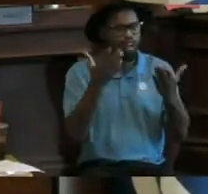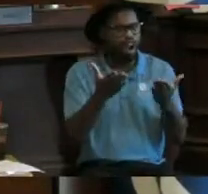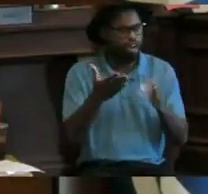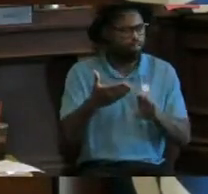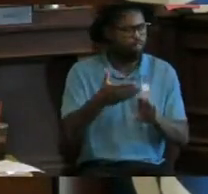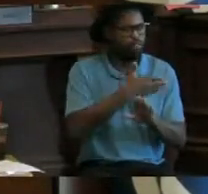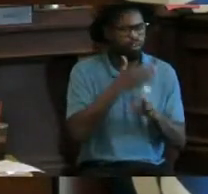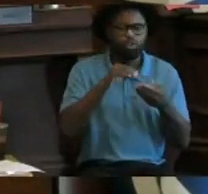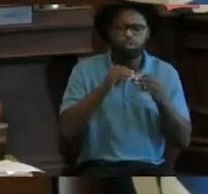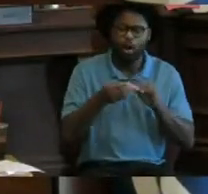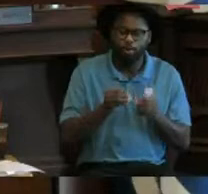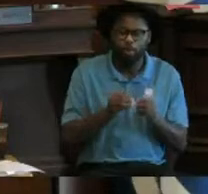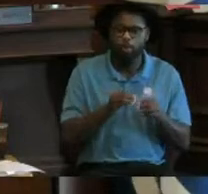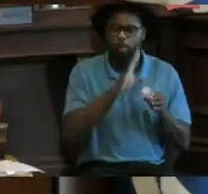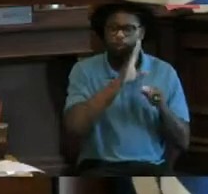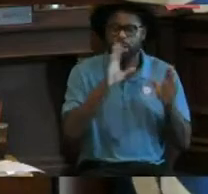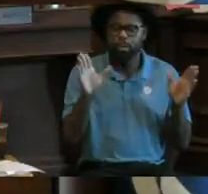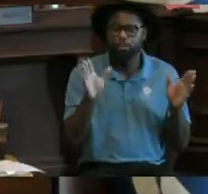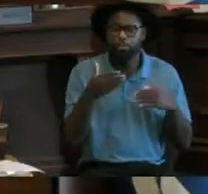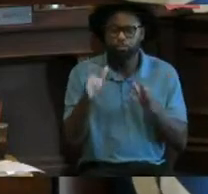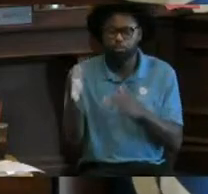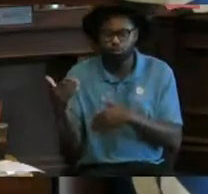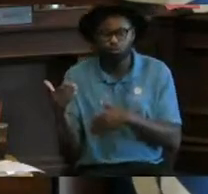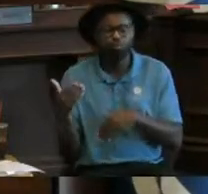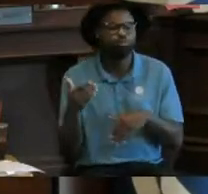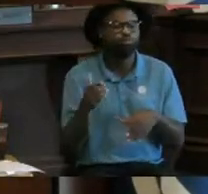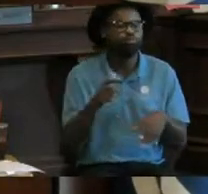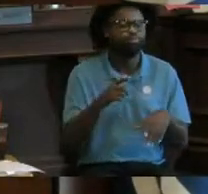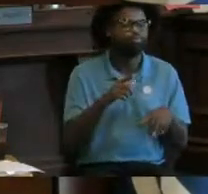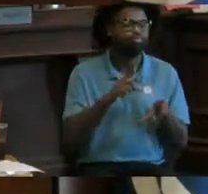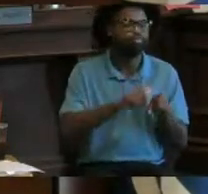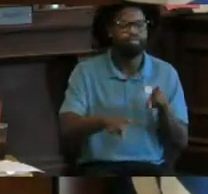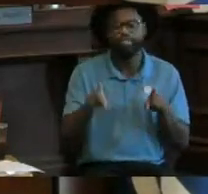know, bedrooms and the different